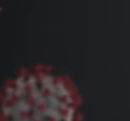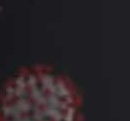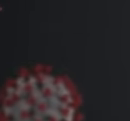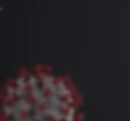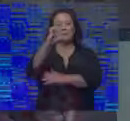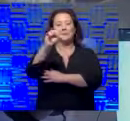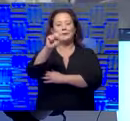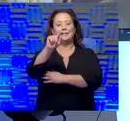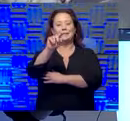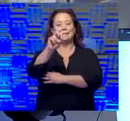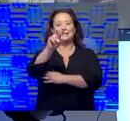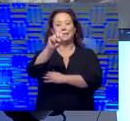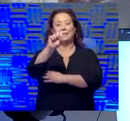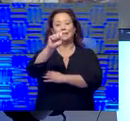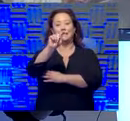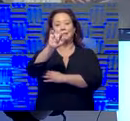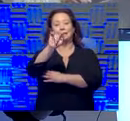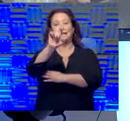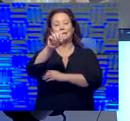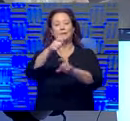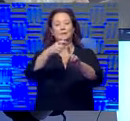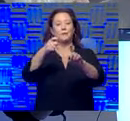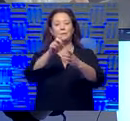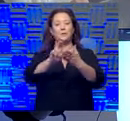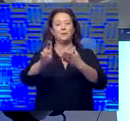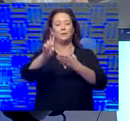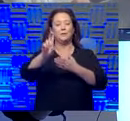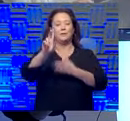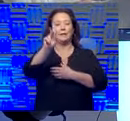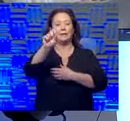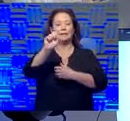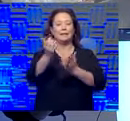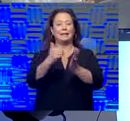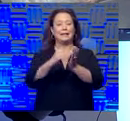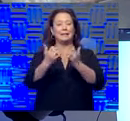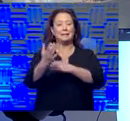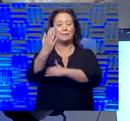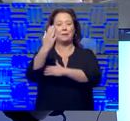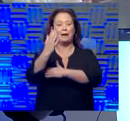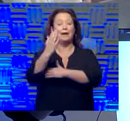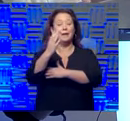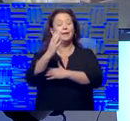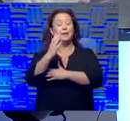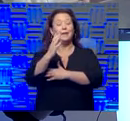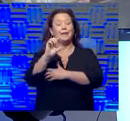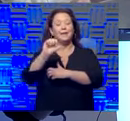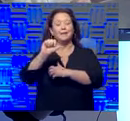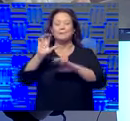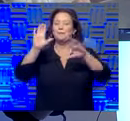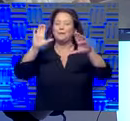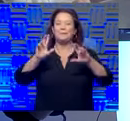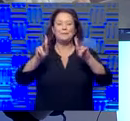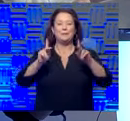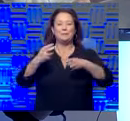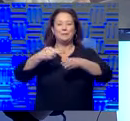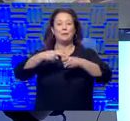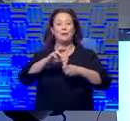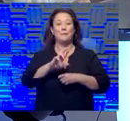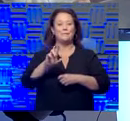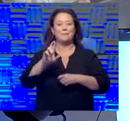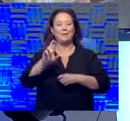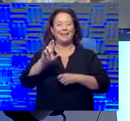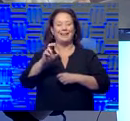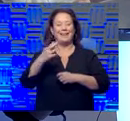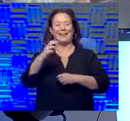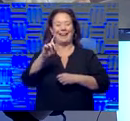Good morning. Steve Stites, Chief Medical Officer, University of Kansas Health System, here with you again this morning. I am joined by a couple of great folks, in addition to my right-hand man